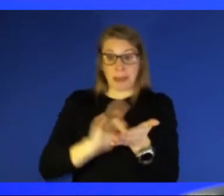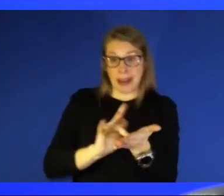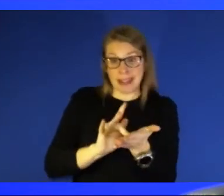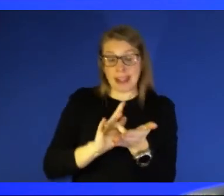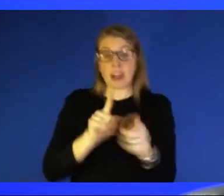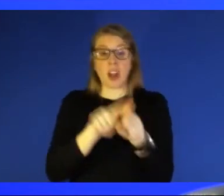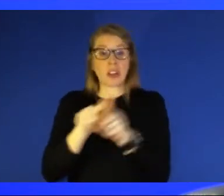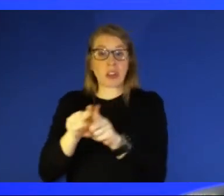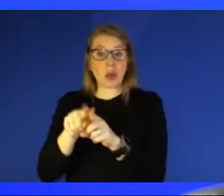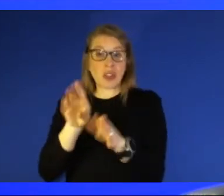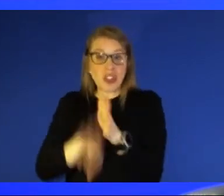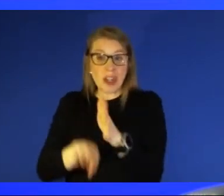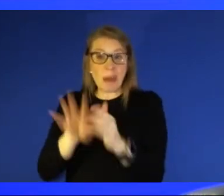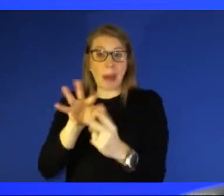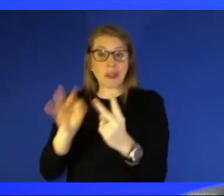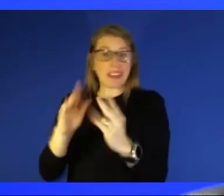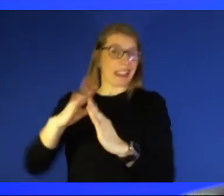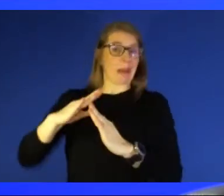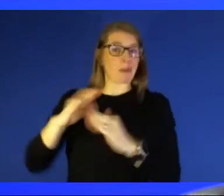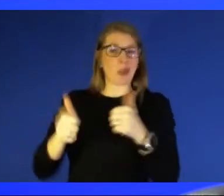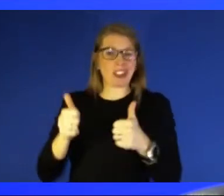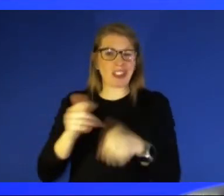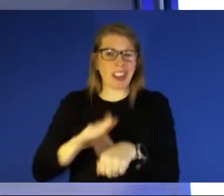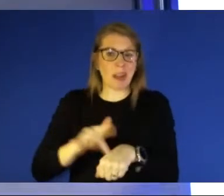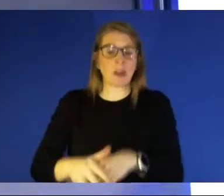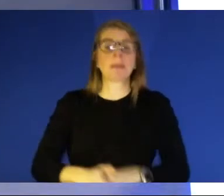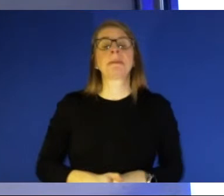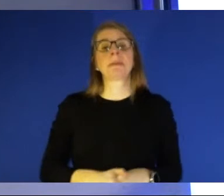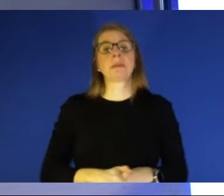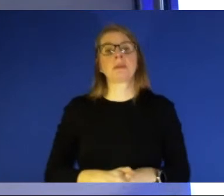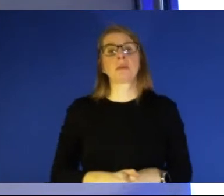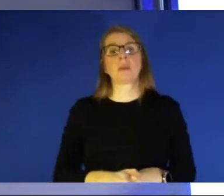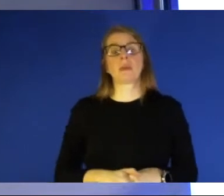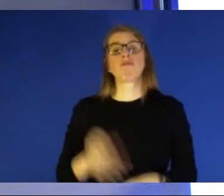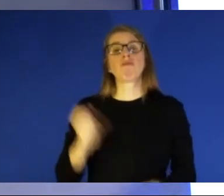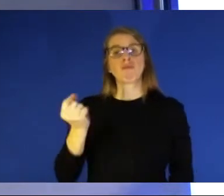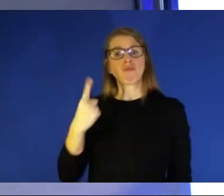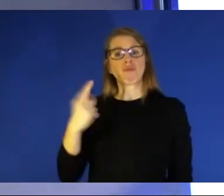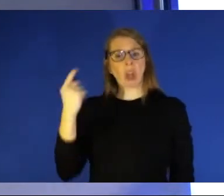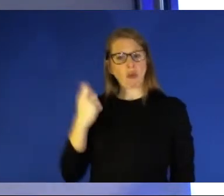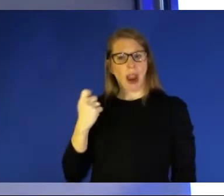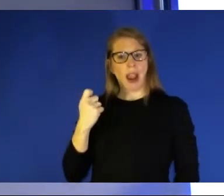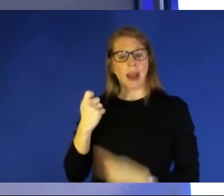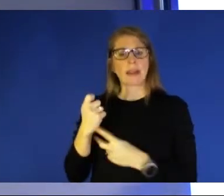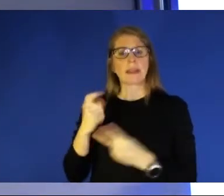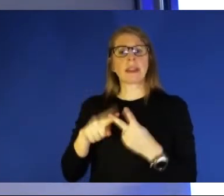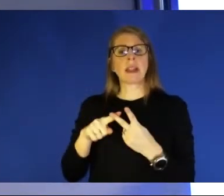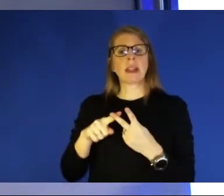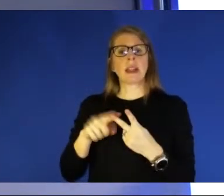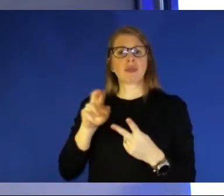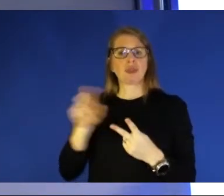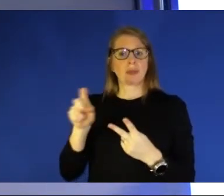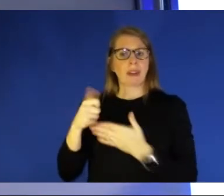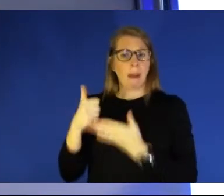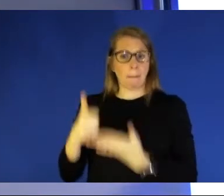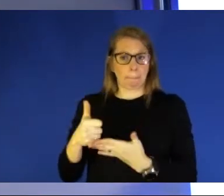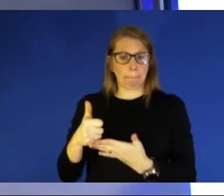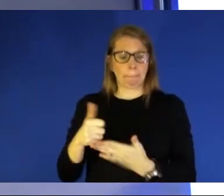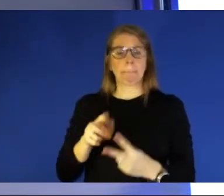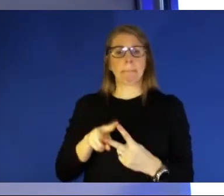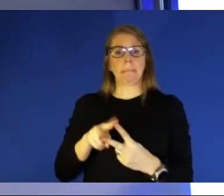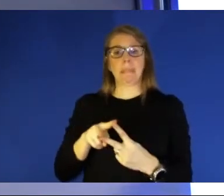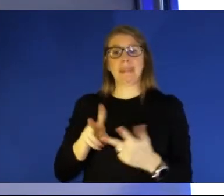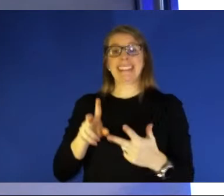option is that's available. In addition to the grants and the prescription help, with gas